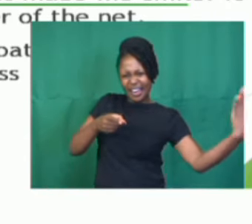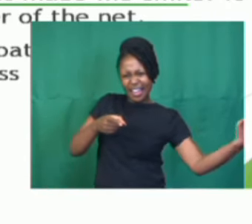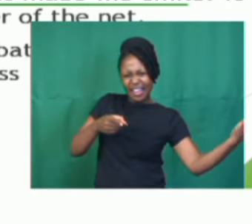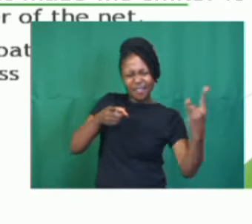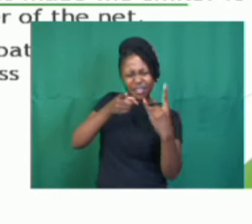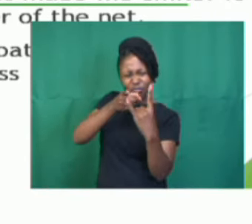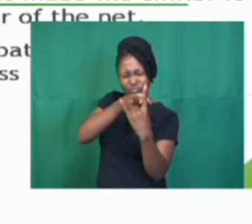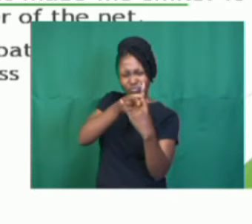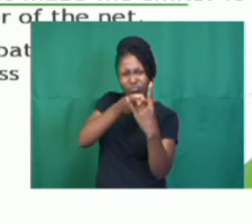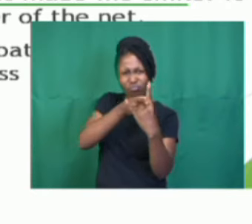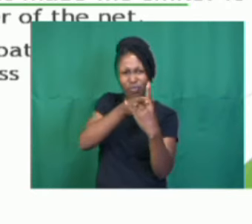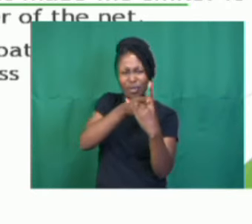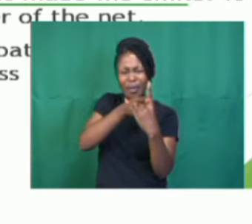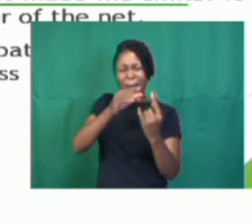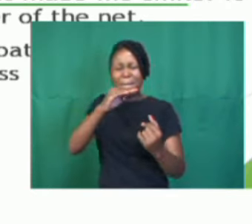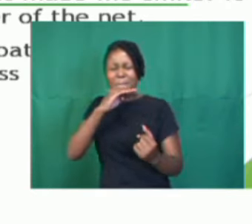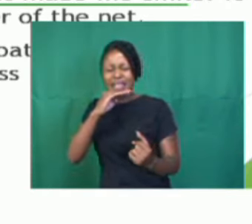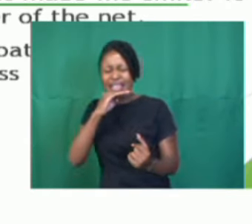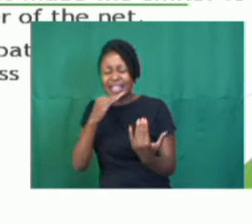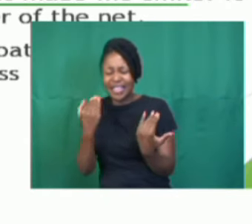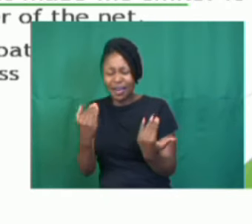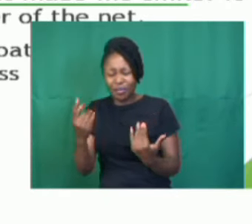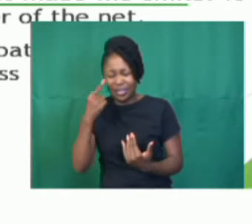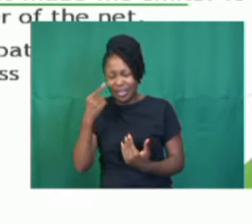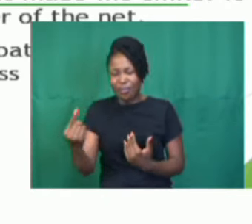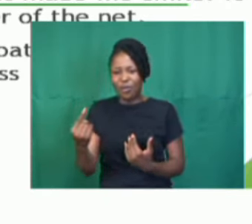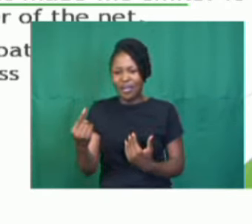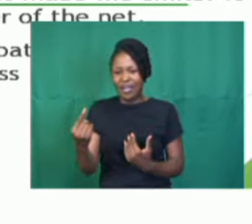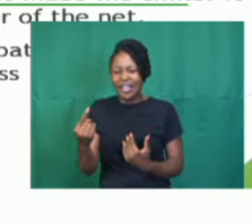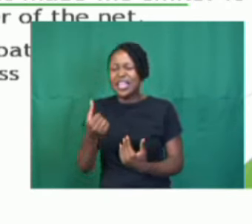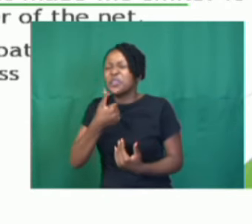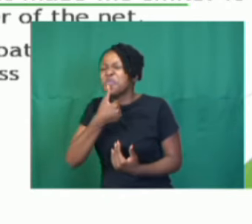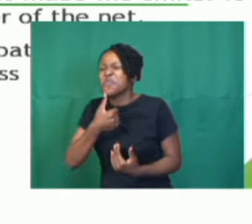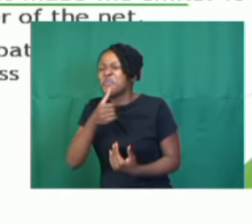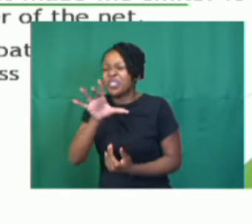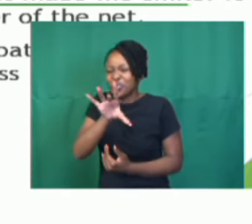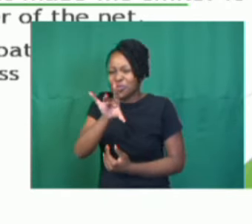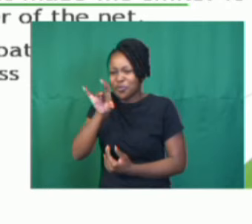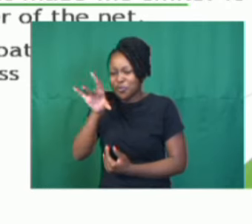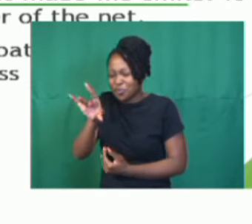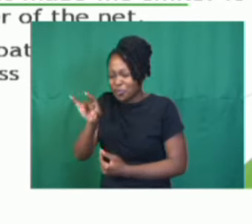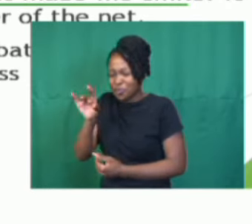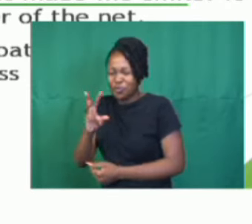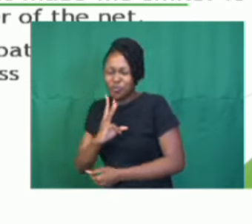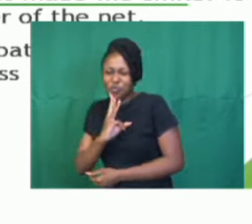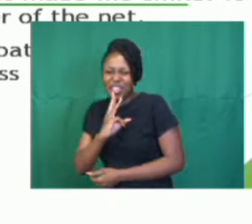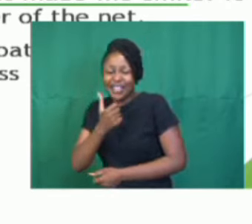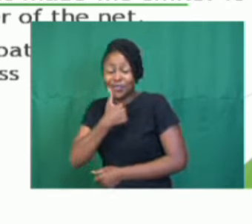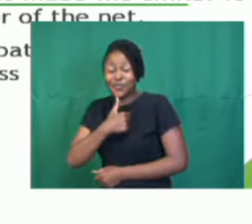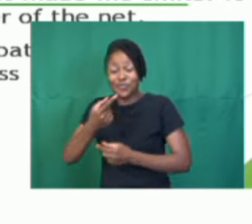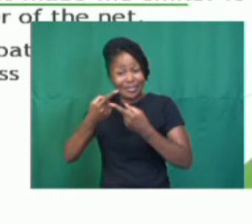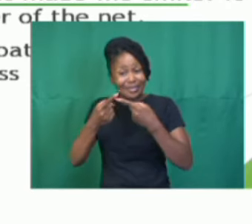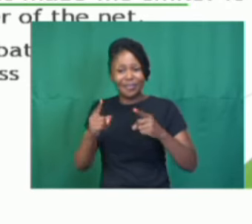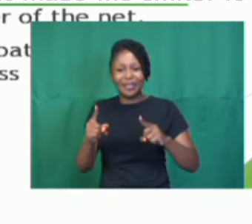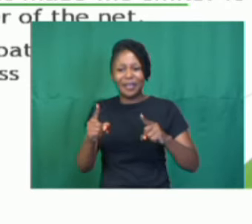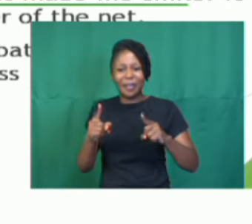That is the diction we have been referring to here. A very careful choice of words here, okay? Because the writer, I